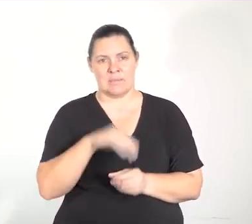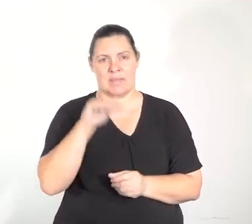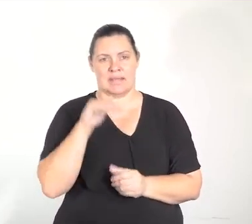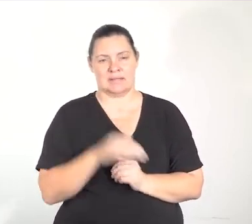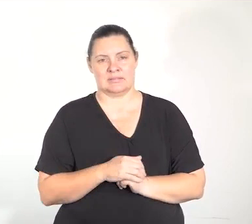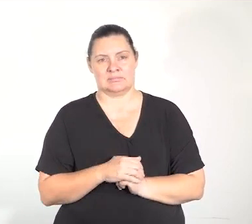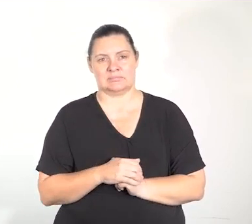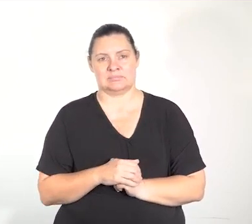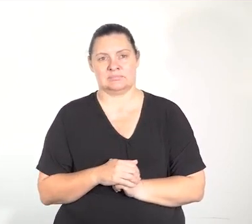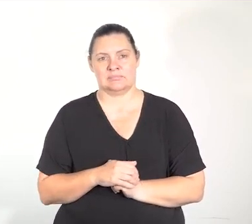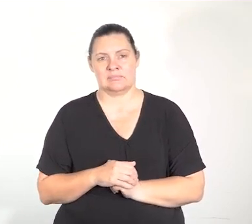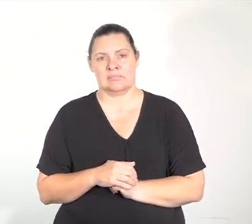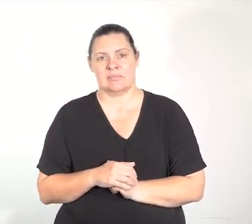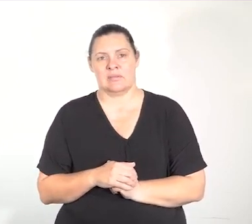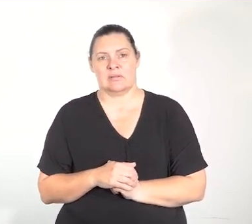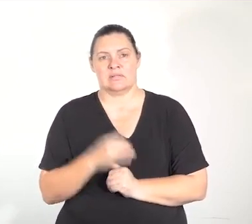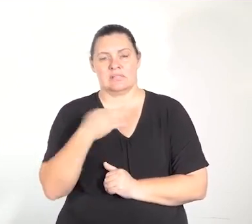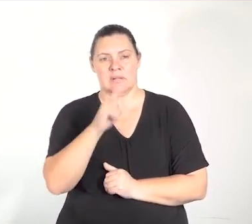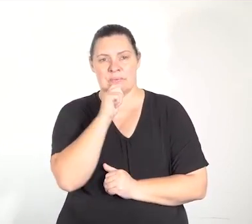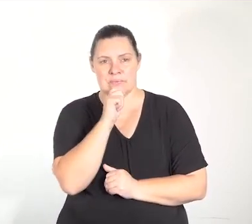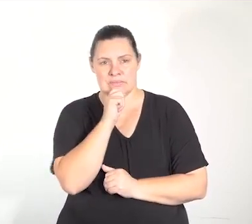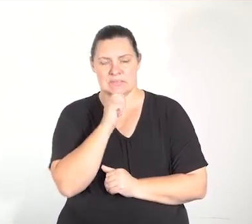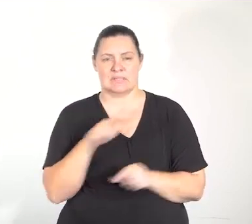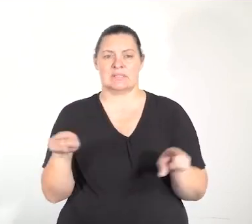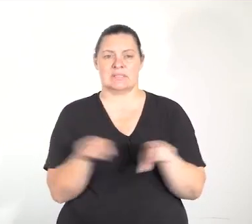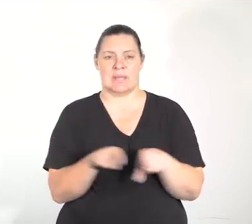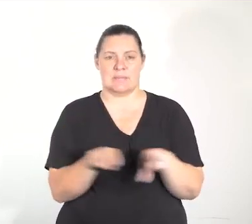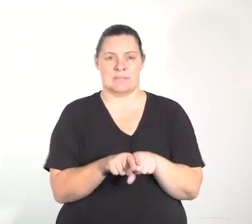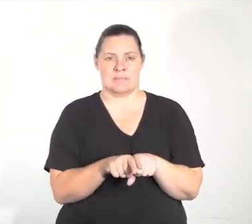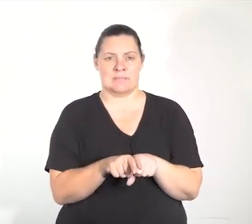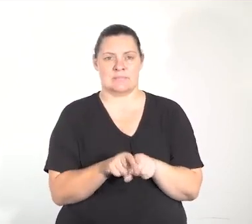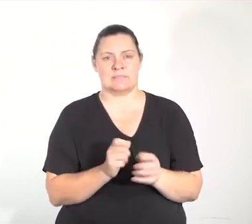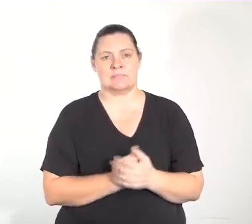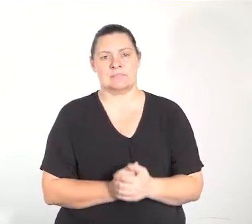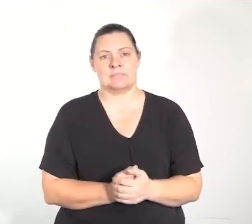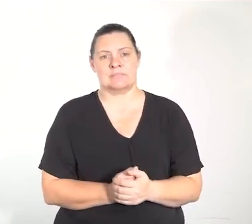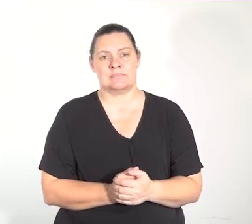the bank. Again, we are still using the same